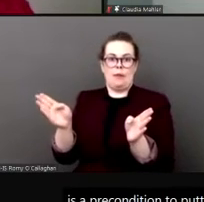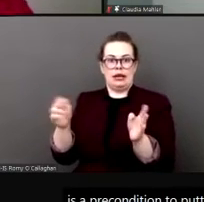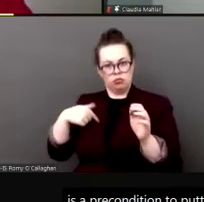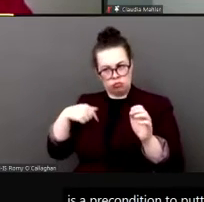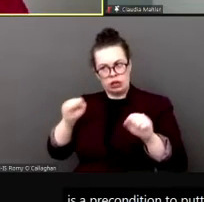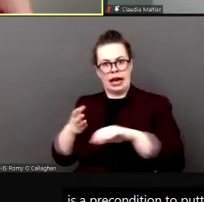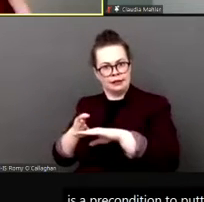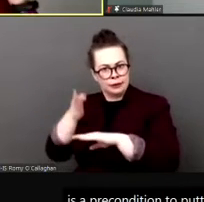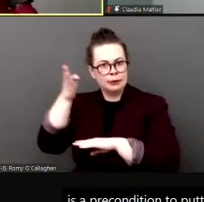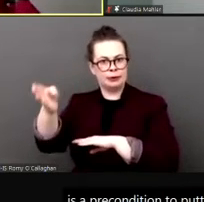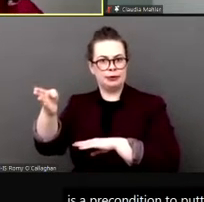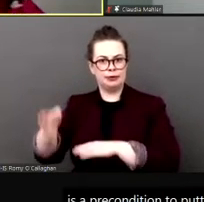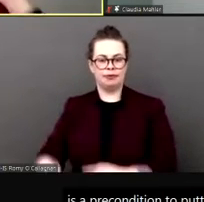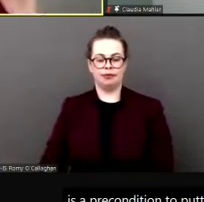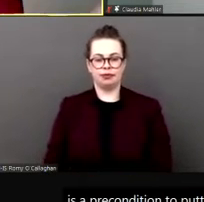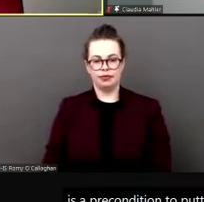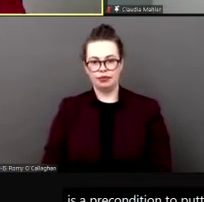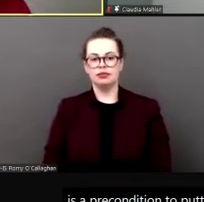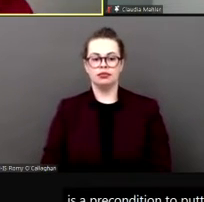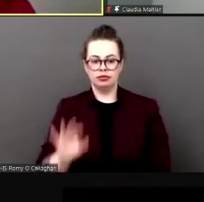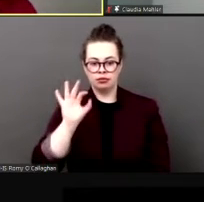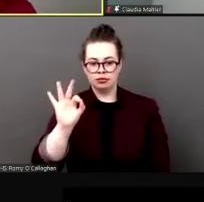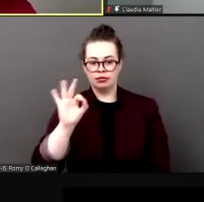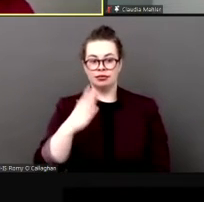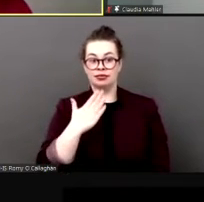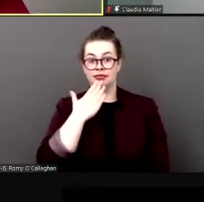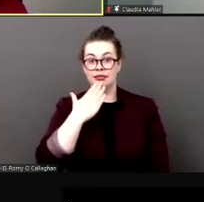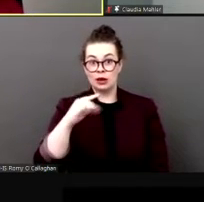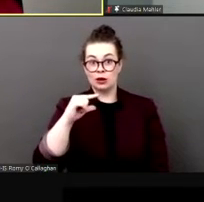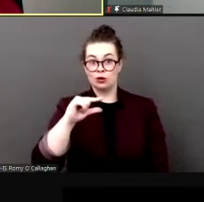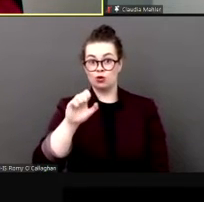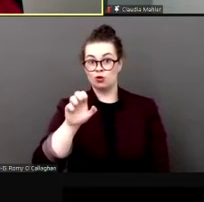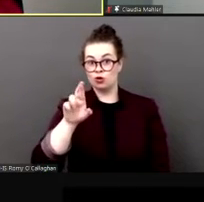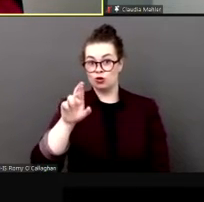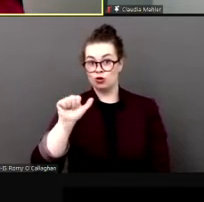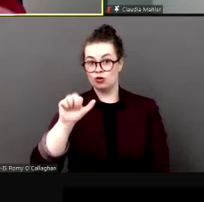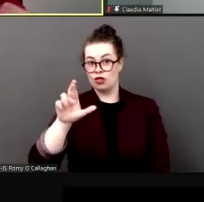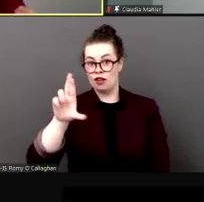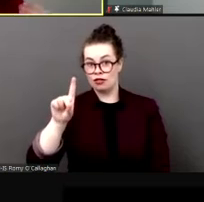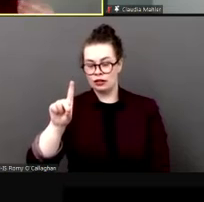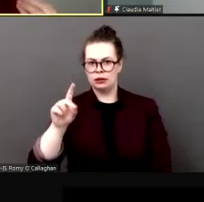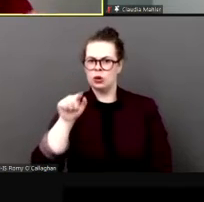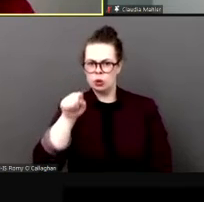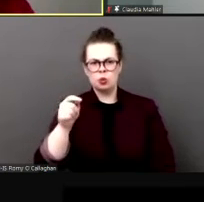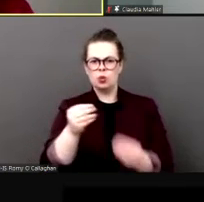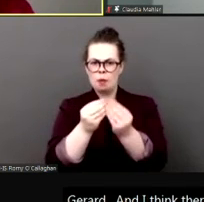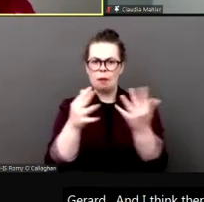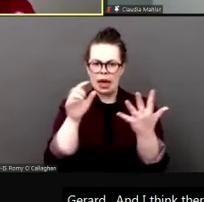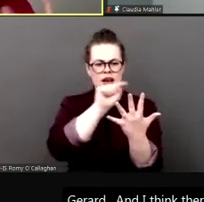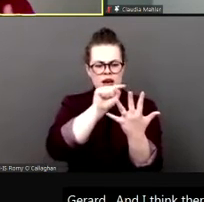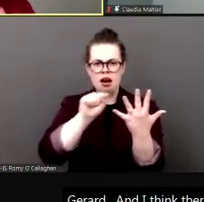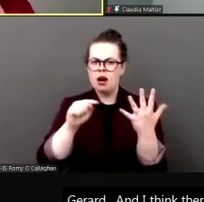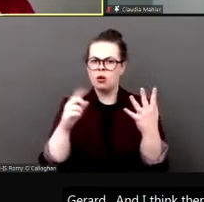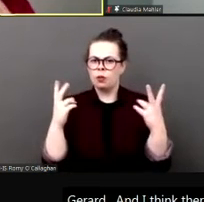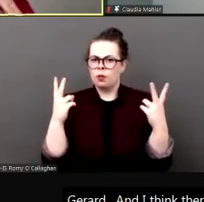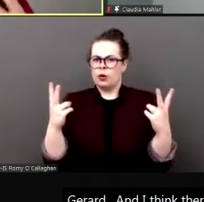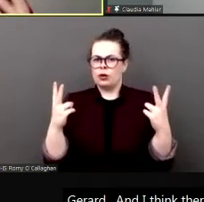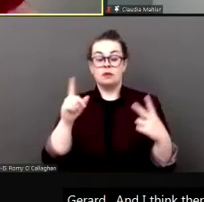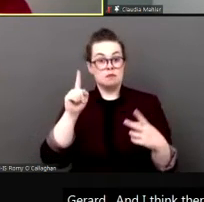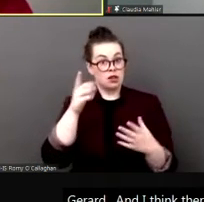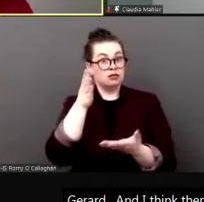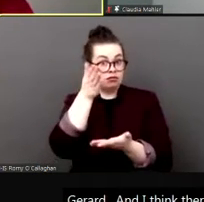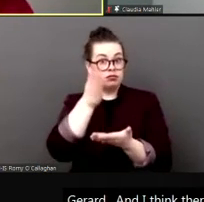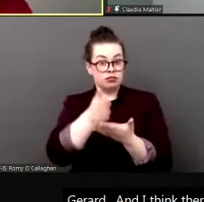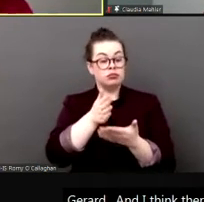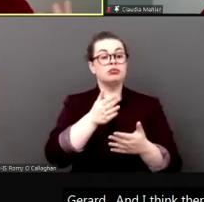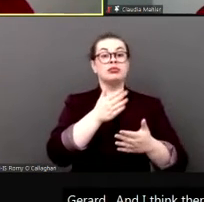Thanks, Gerard. And I think that there are many important points there, but what I'm taking out also as well is that ableism and ageism, they